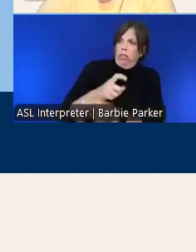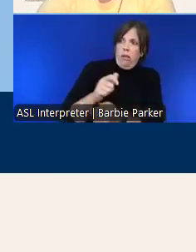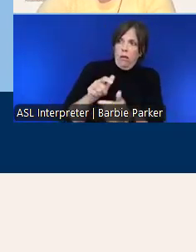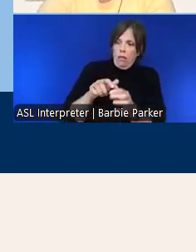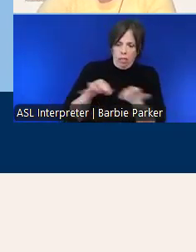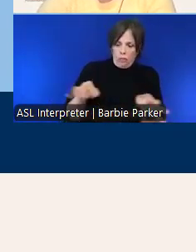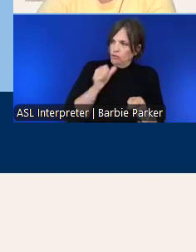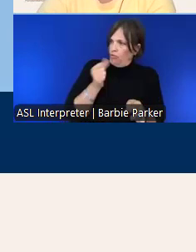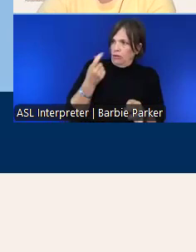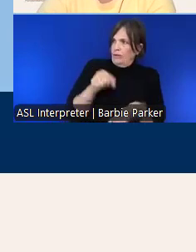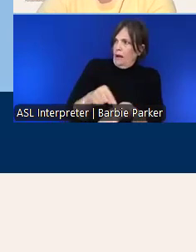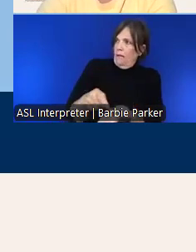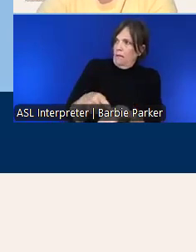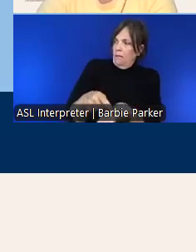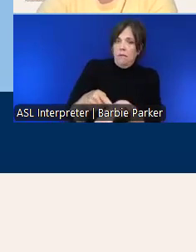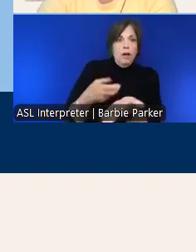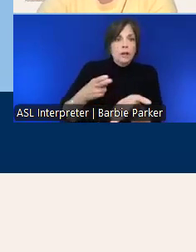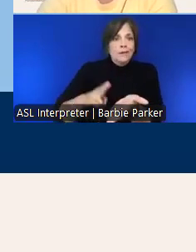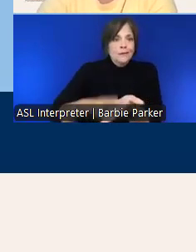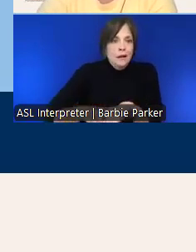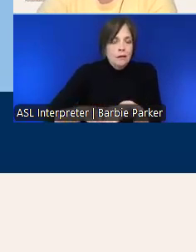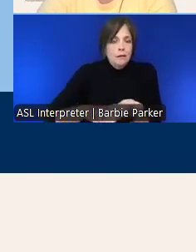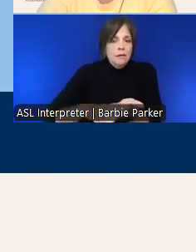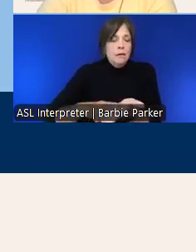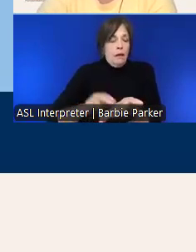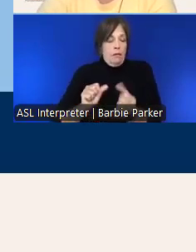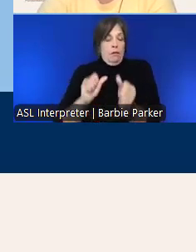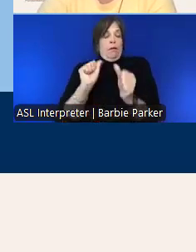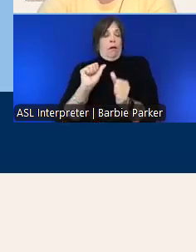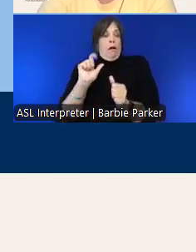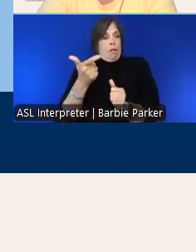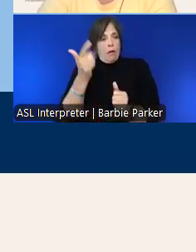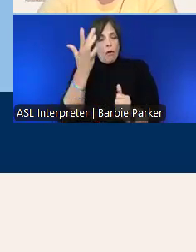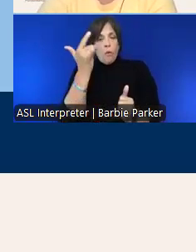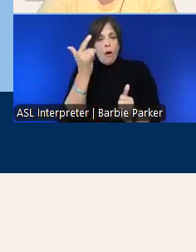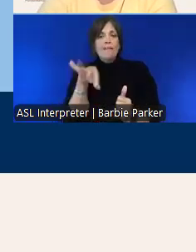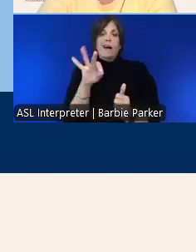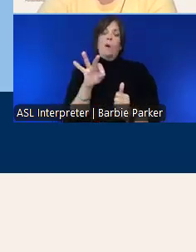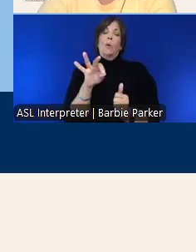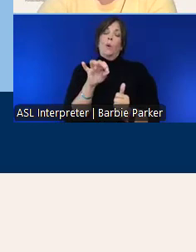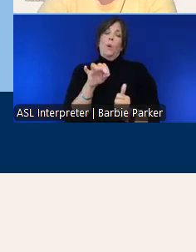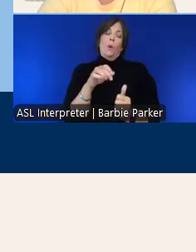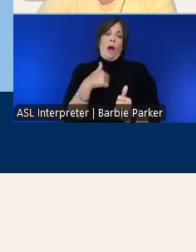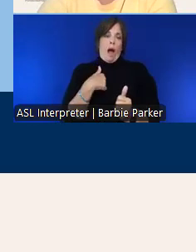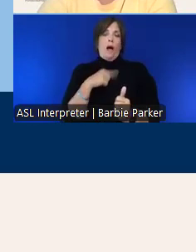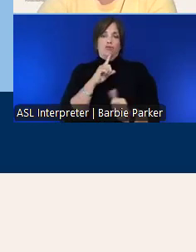And then they find themselves, you know, surprised to actually be legally married.